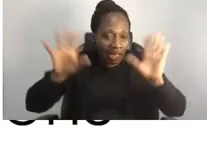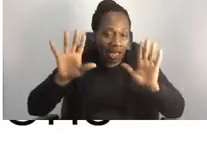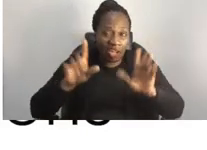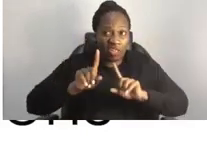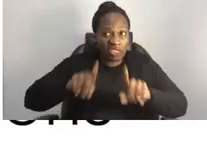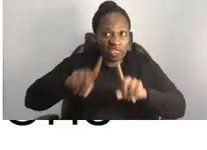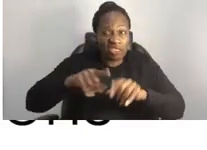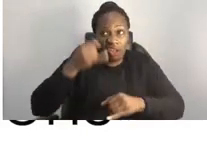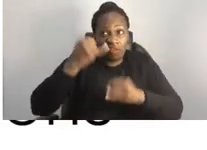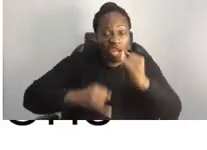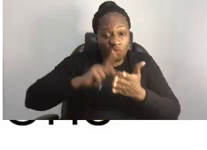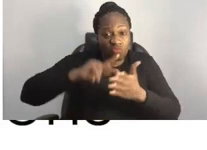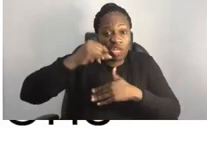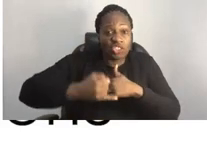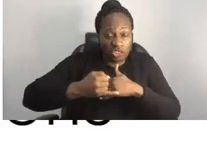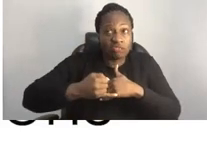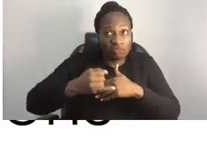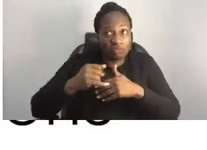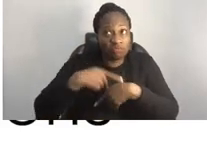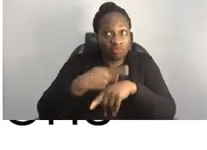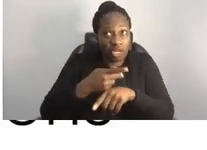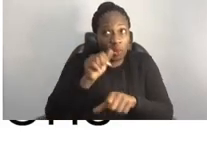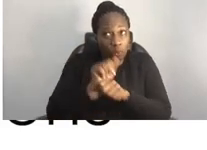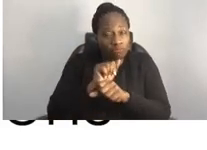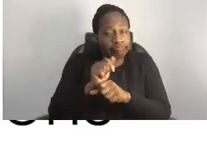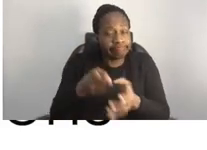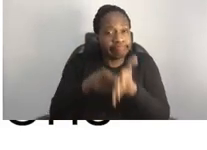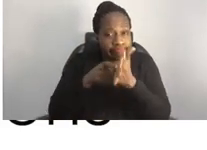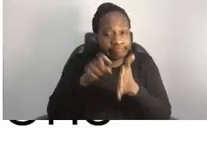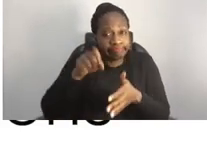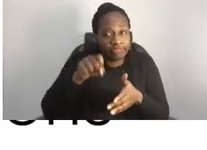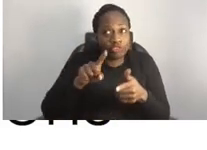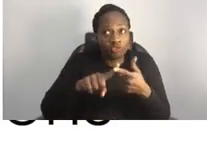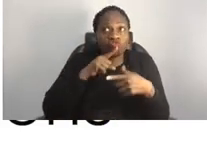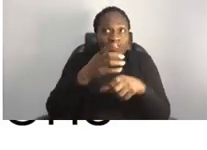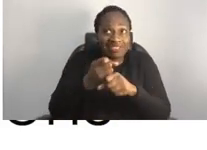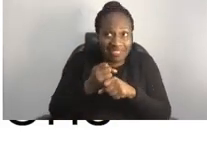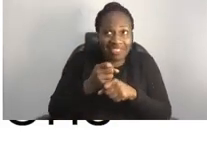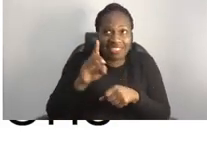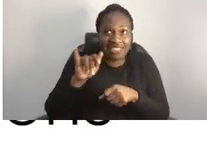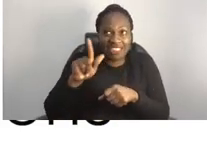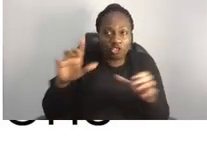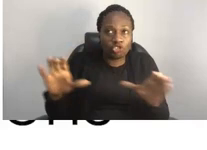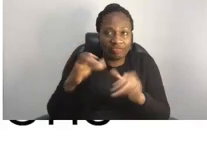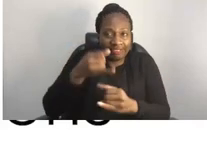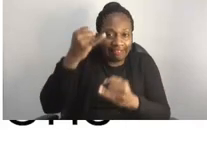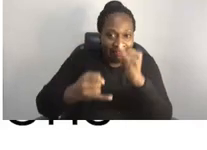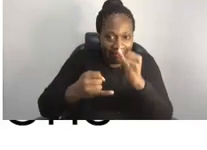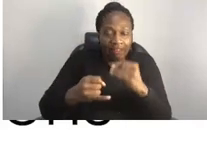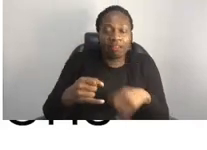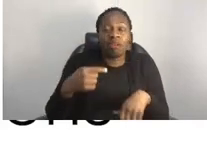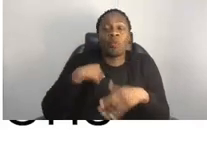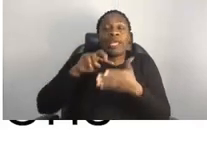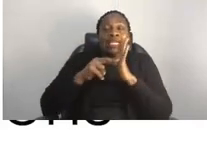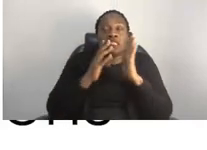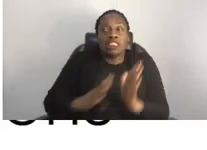attendance and a final project or product were expected in order to get the digital certificate at the end. We